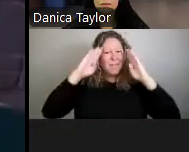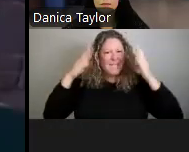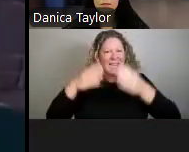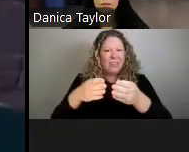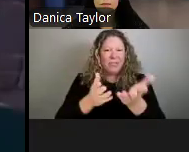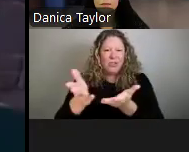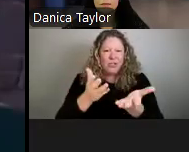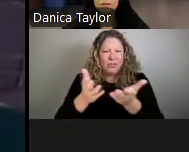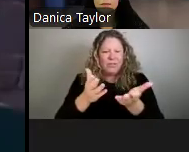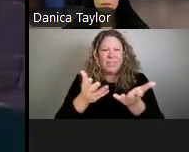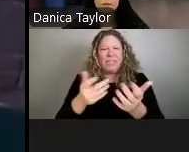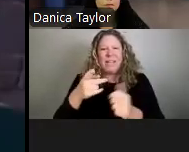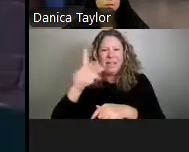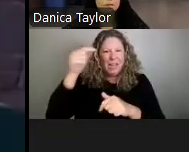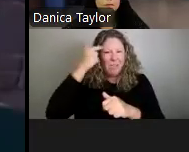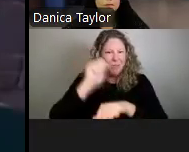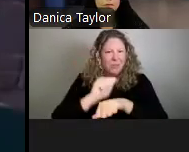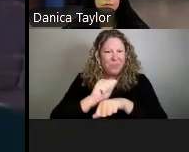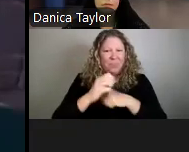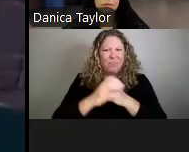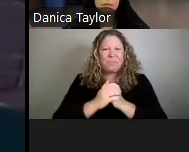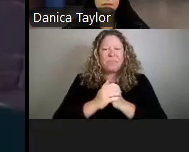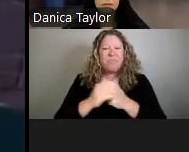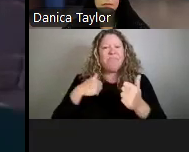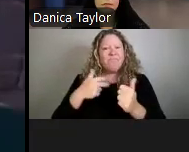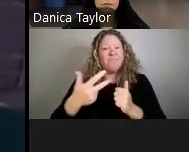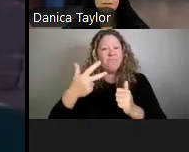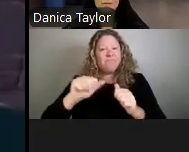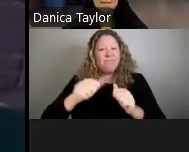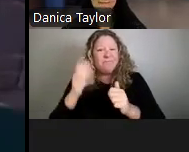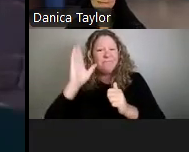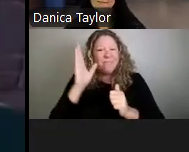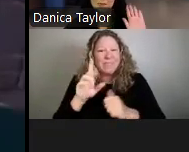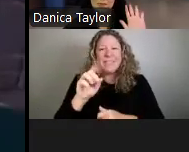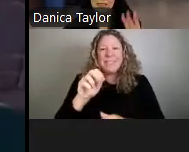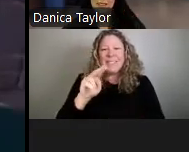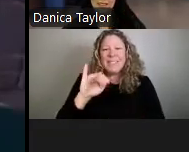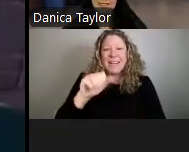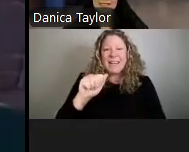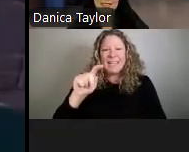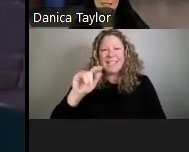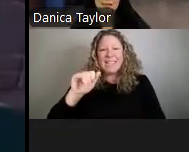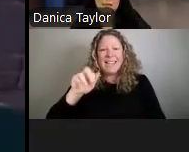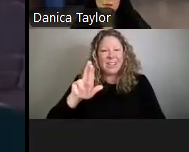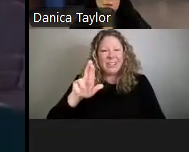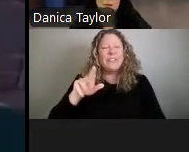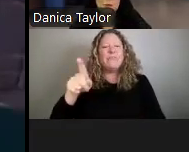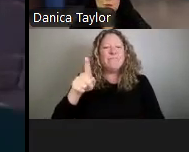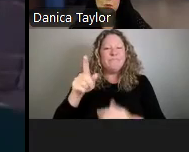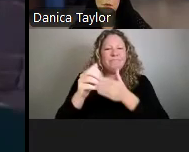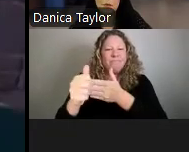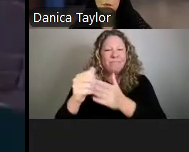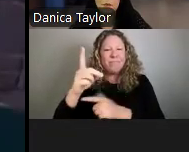sector. She will be joined by Danica Taylor. Danica leads one of